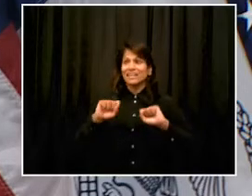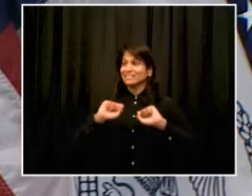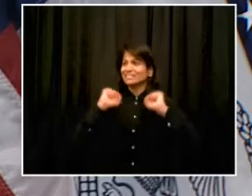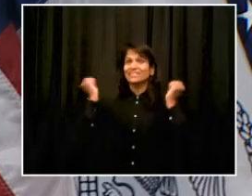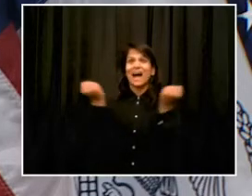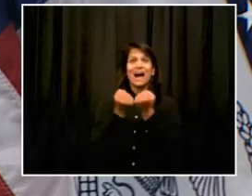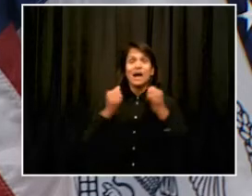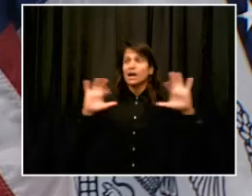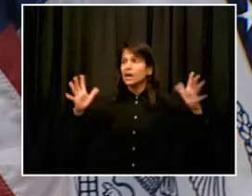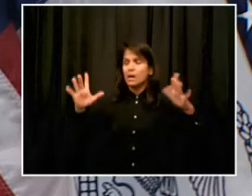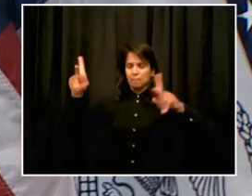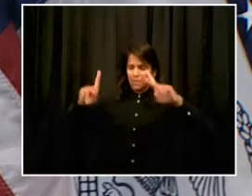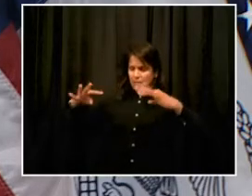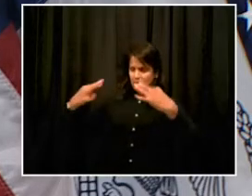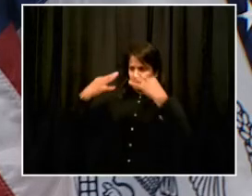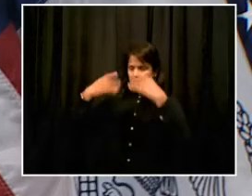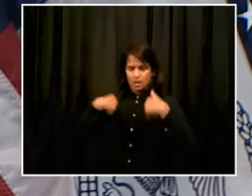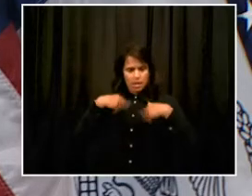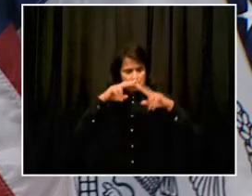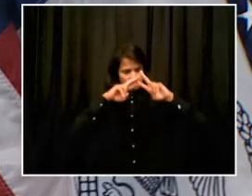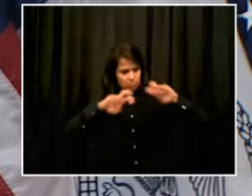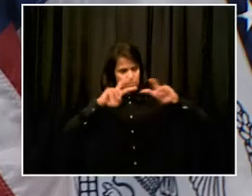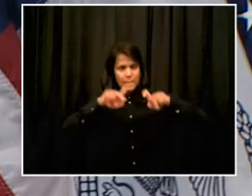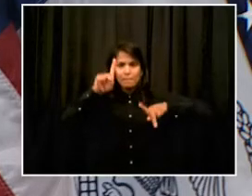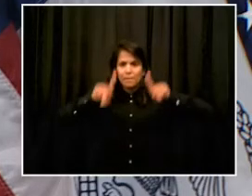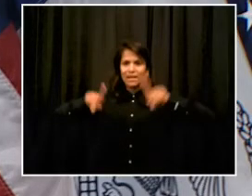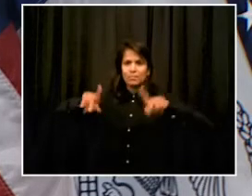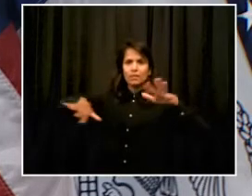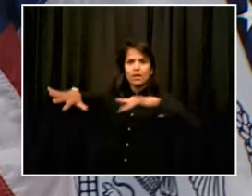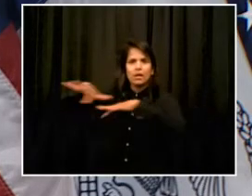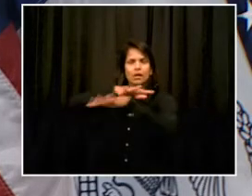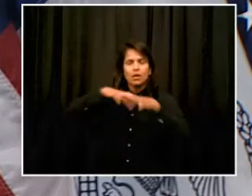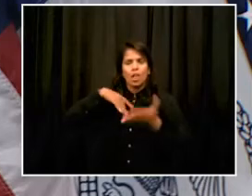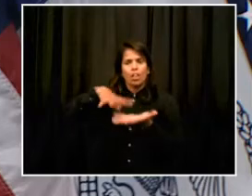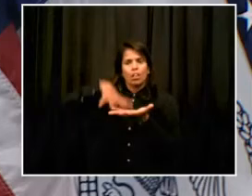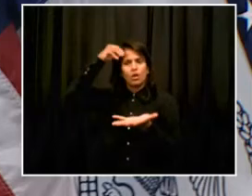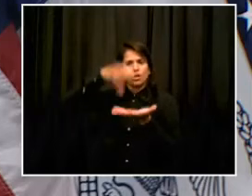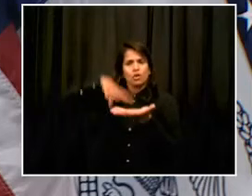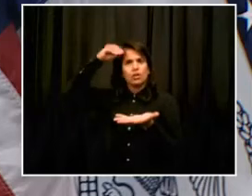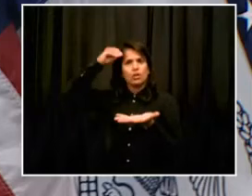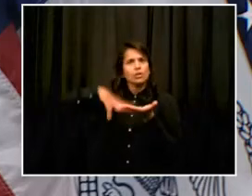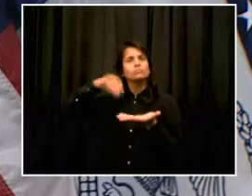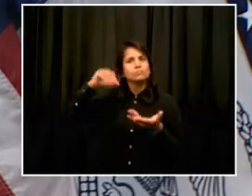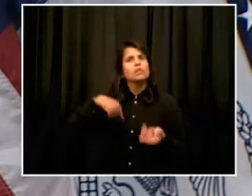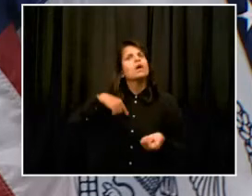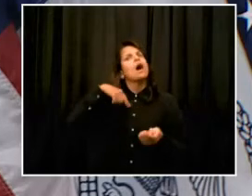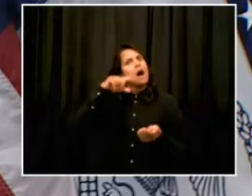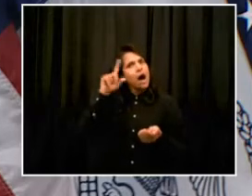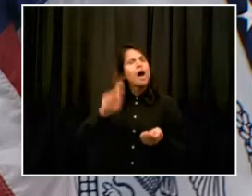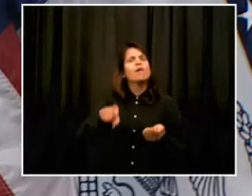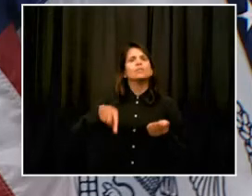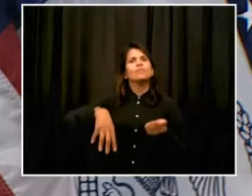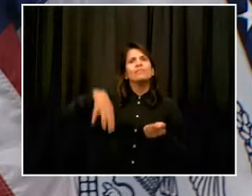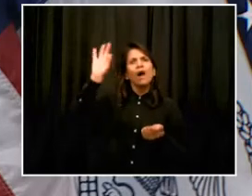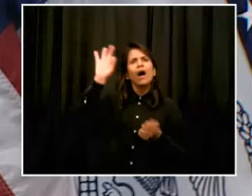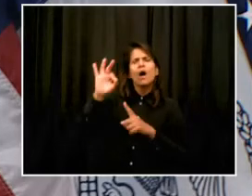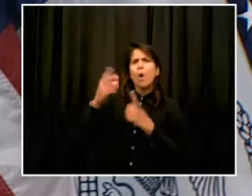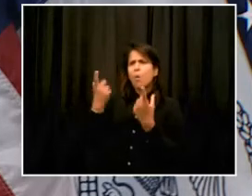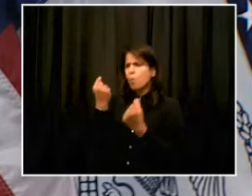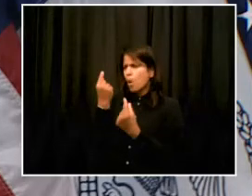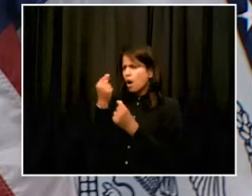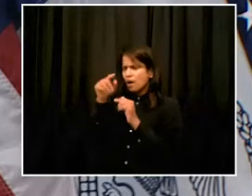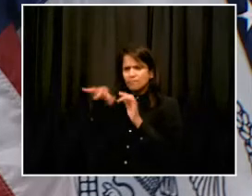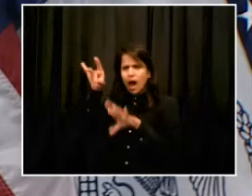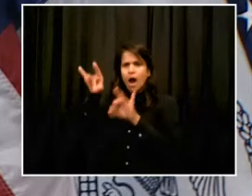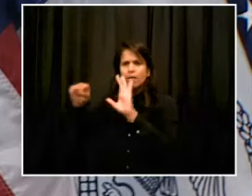out. One of the things that I determined early on was that this administration had to